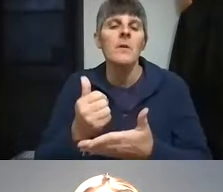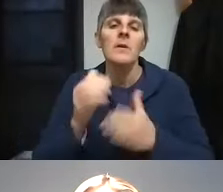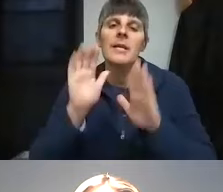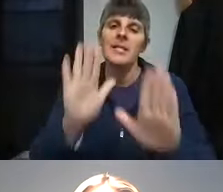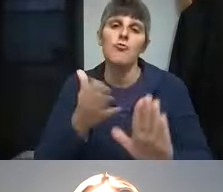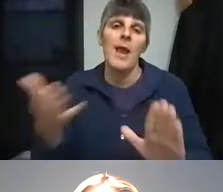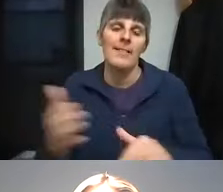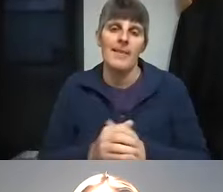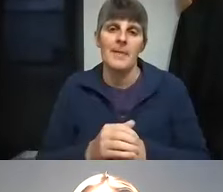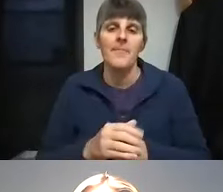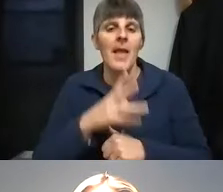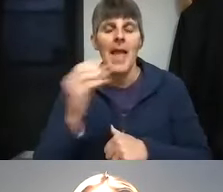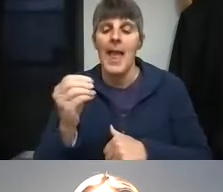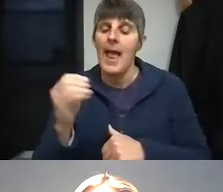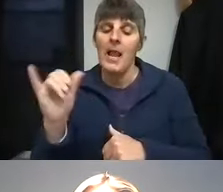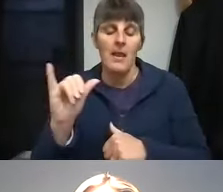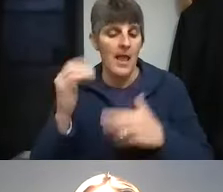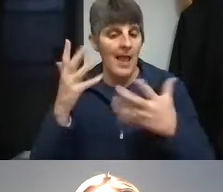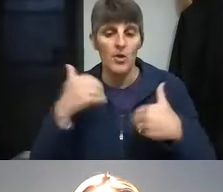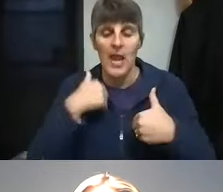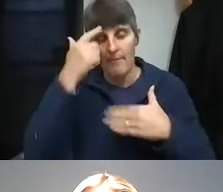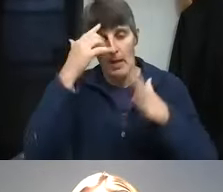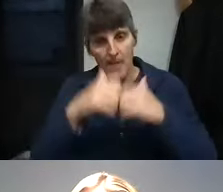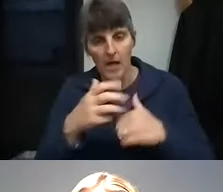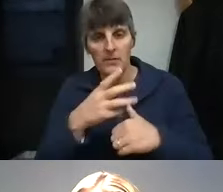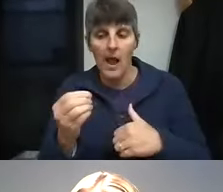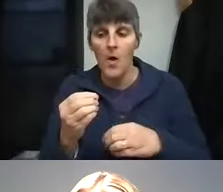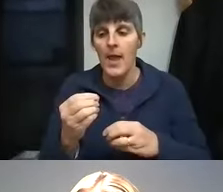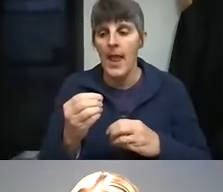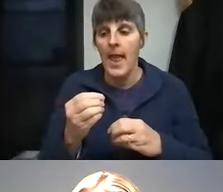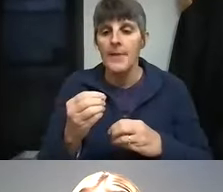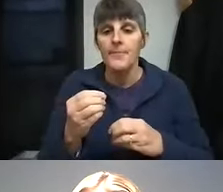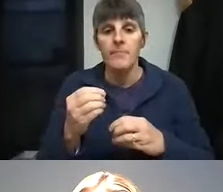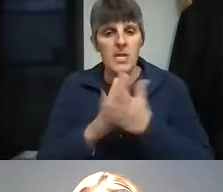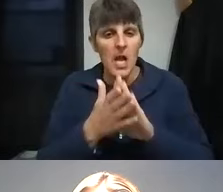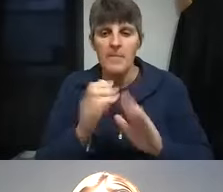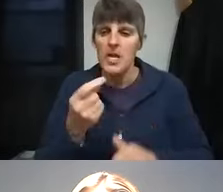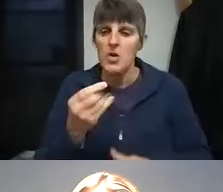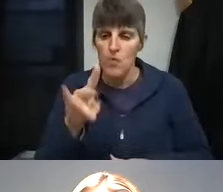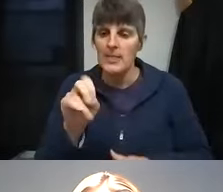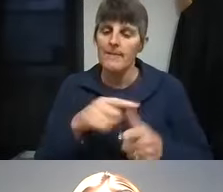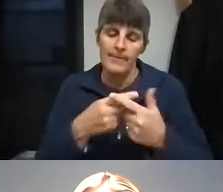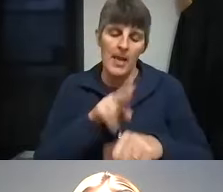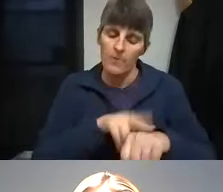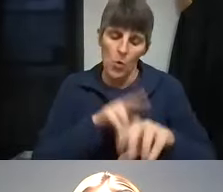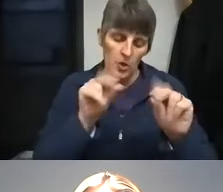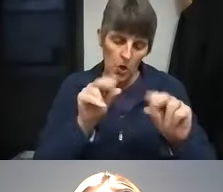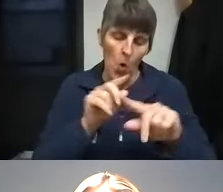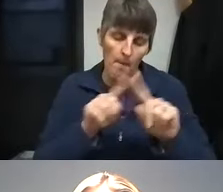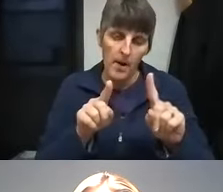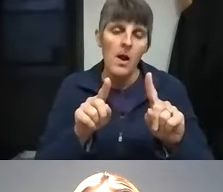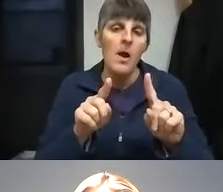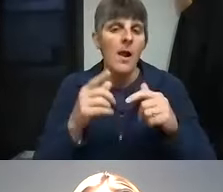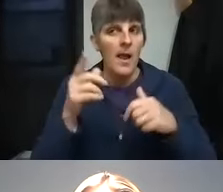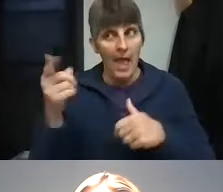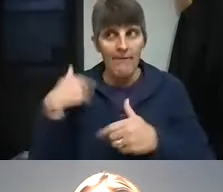thing, unless, like I said, unless they're having a meltdown and they're getting aggressive, then of course no. But having them